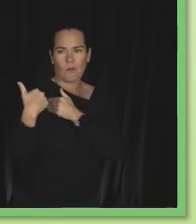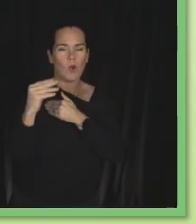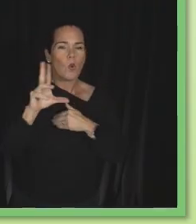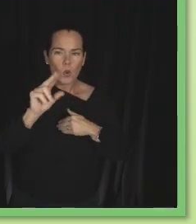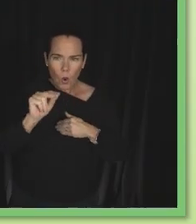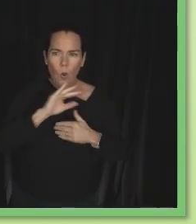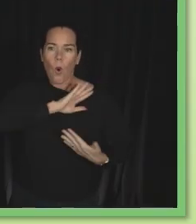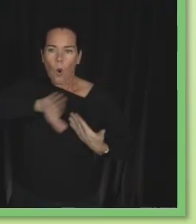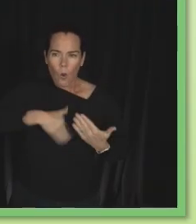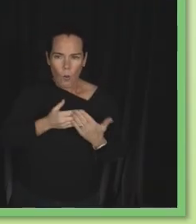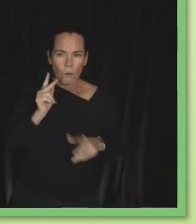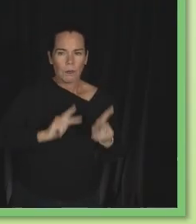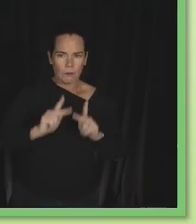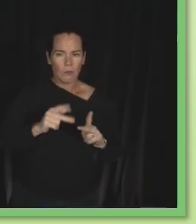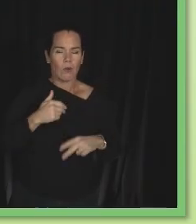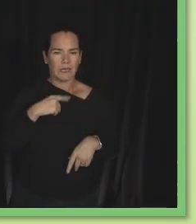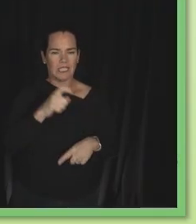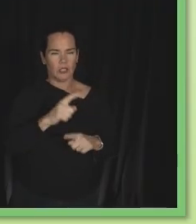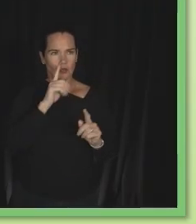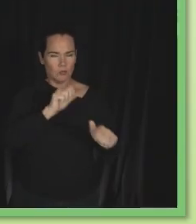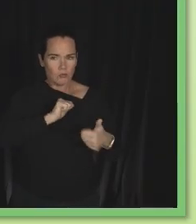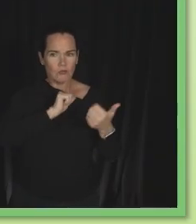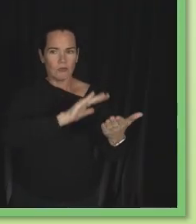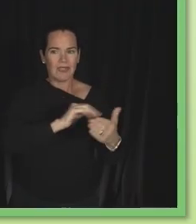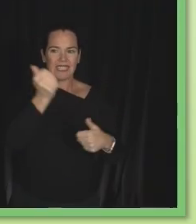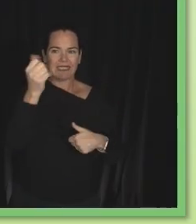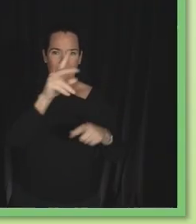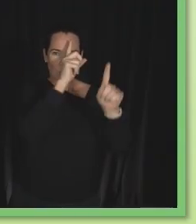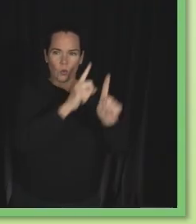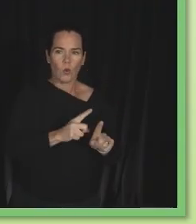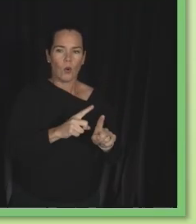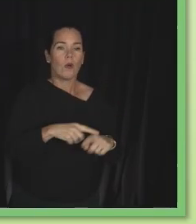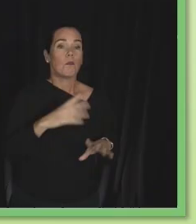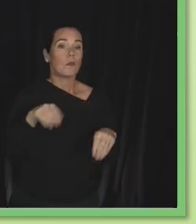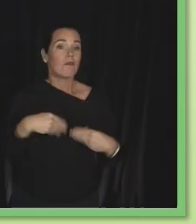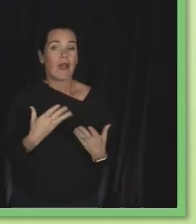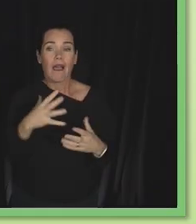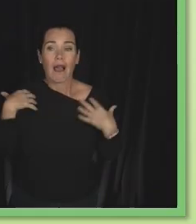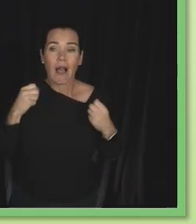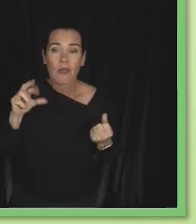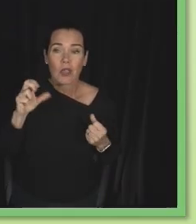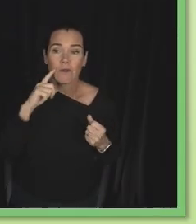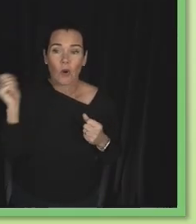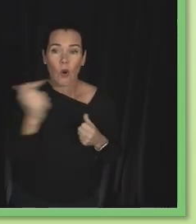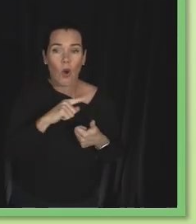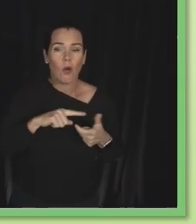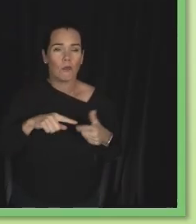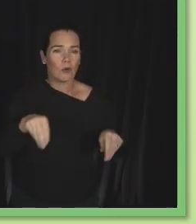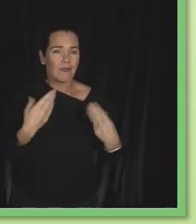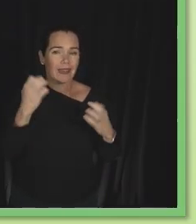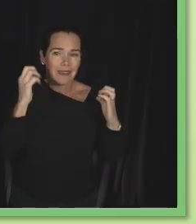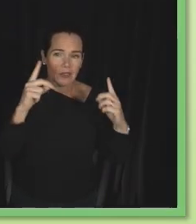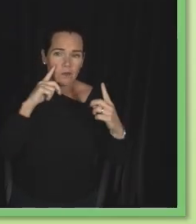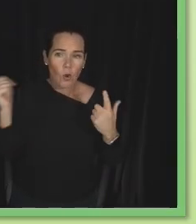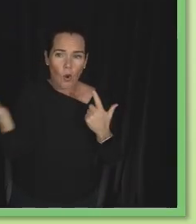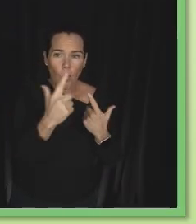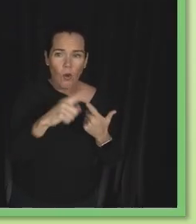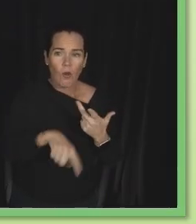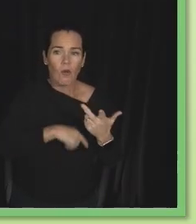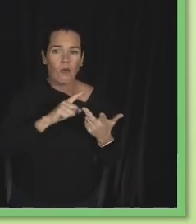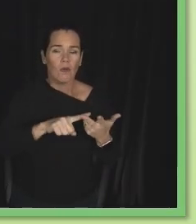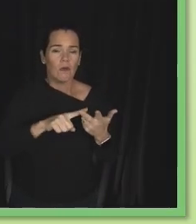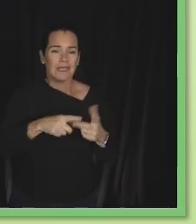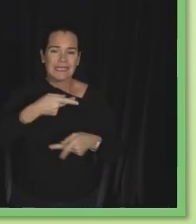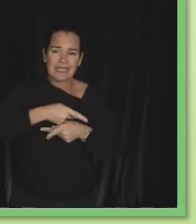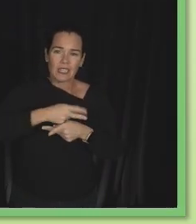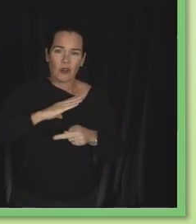17 goals that are all about providing healthcare to everyone, education services to everyone, taking care of our